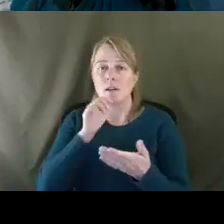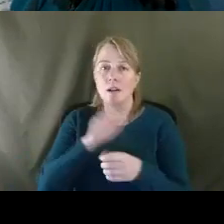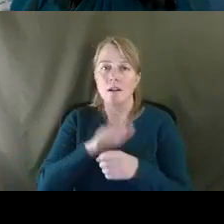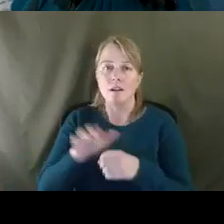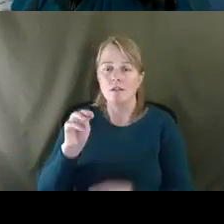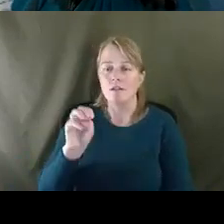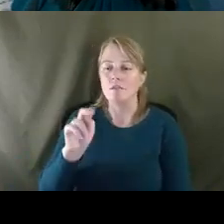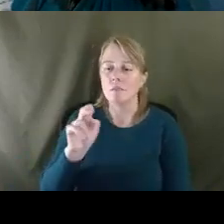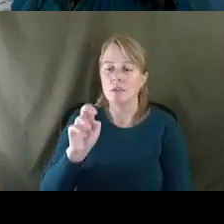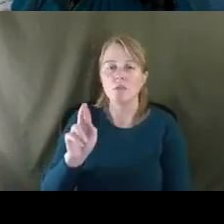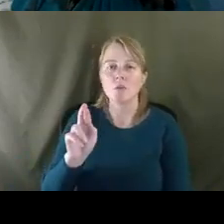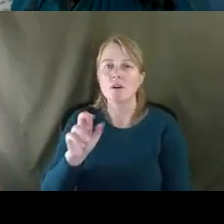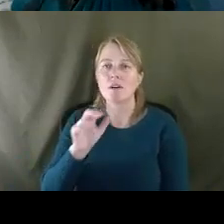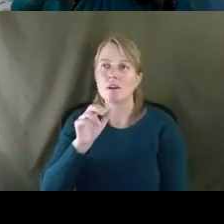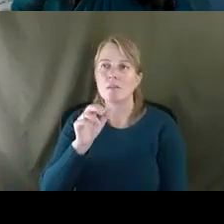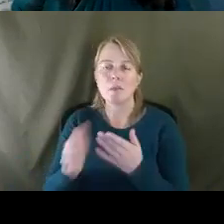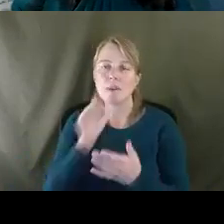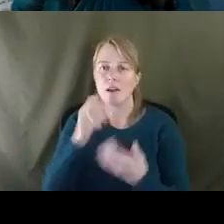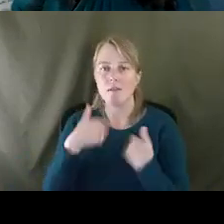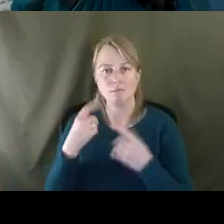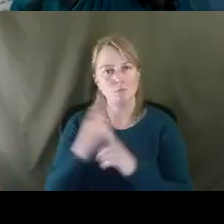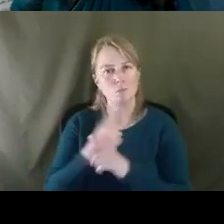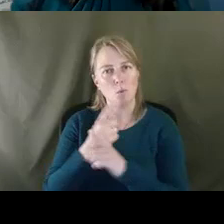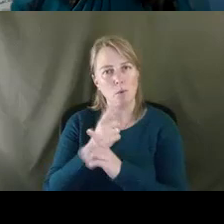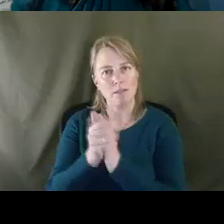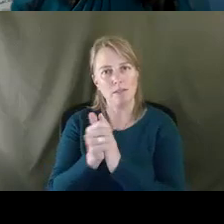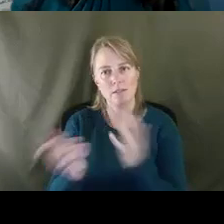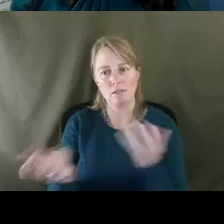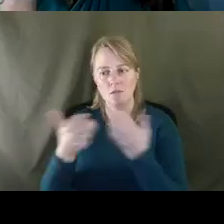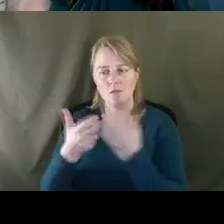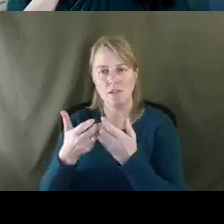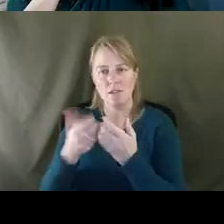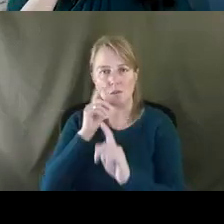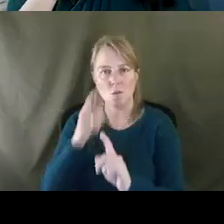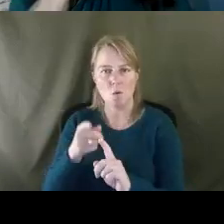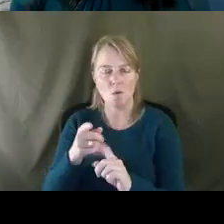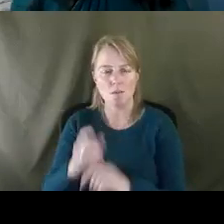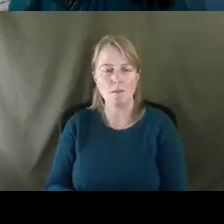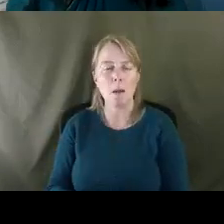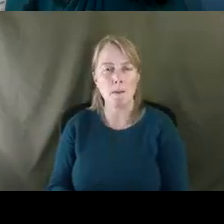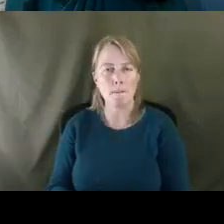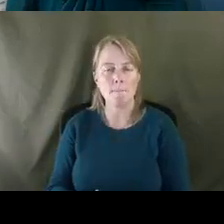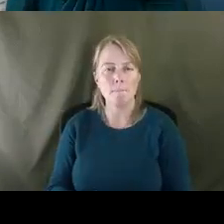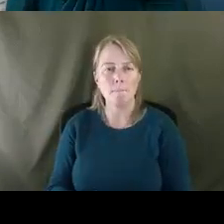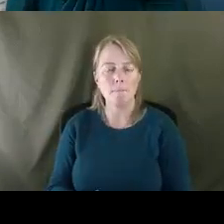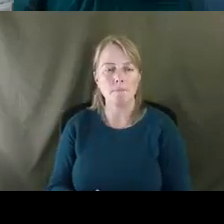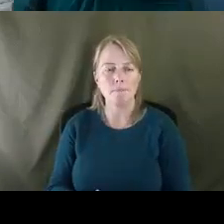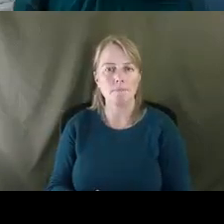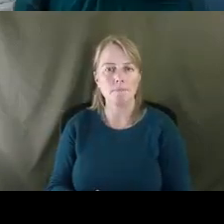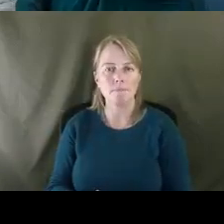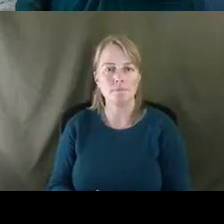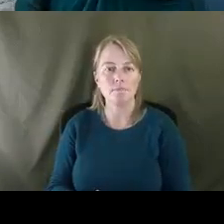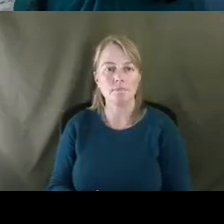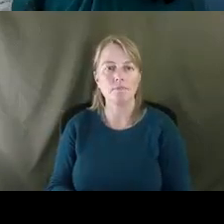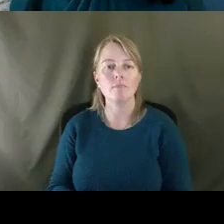the appropriate skills to fit someone's goals that they've stated at the beginning. Speaking